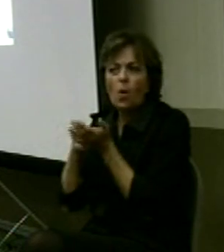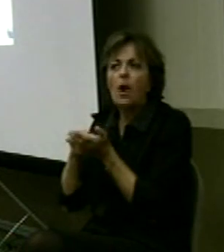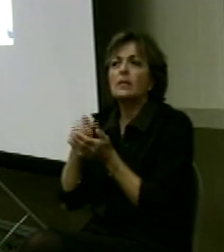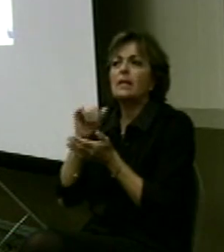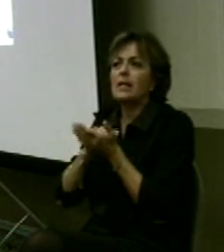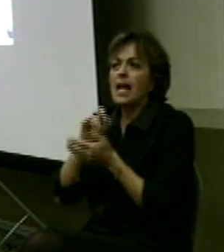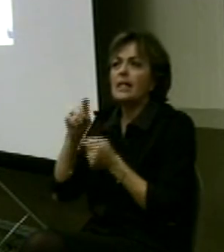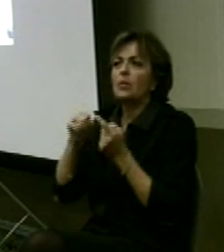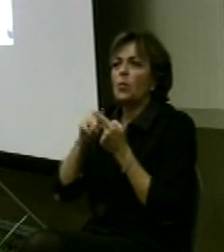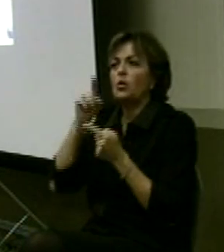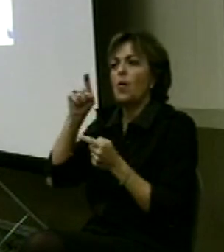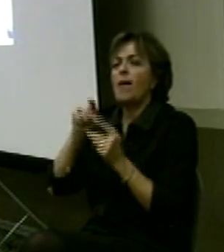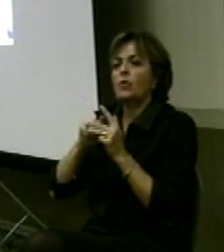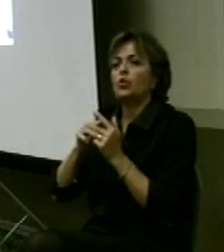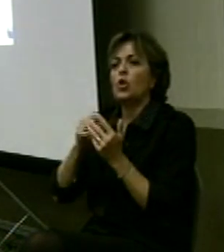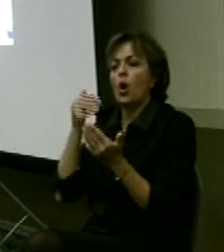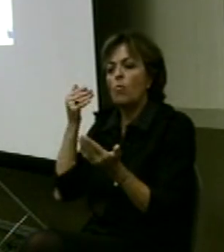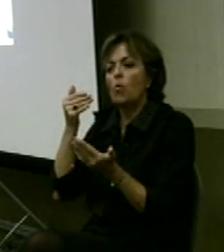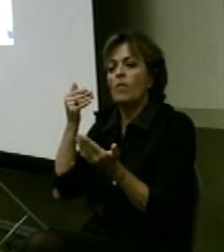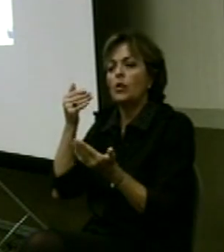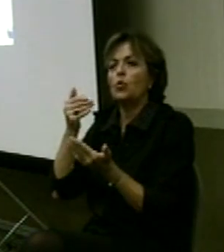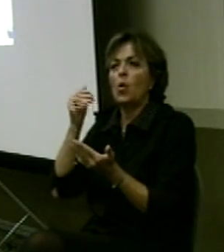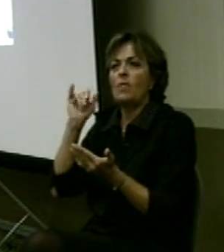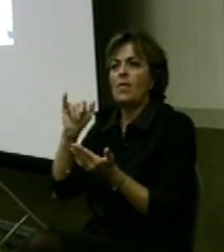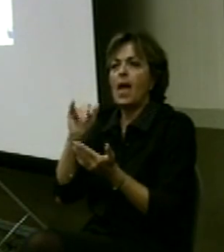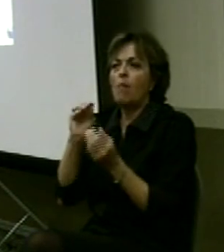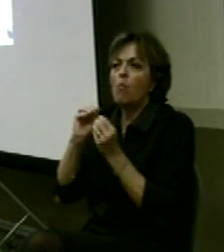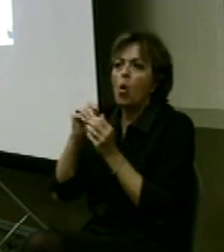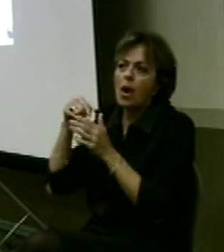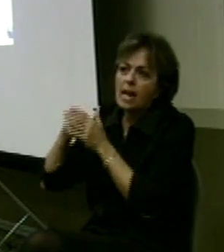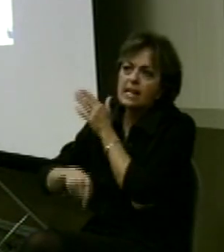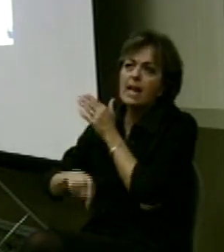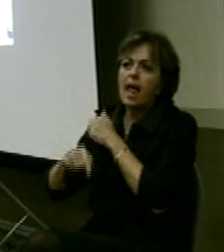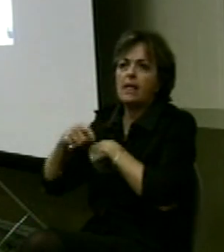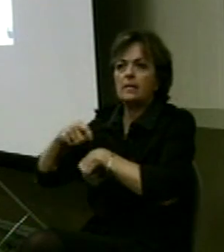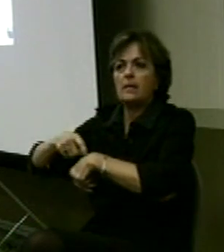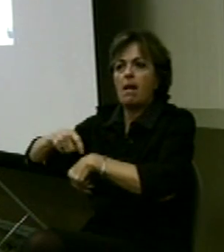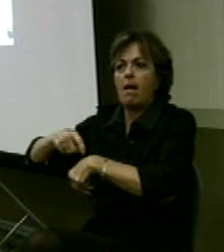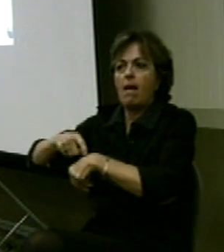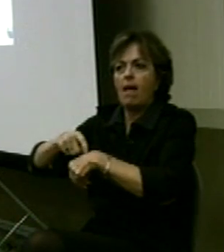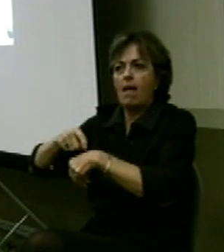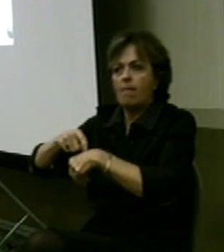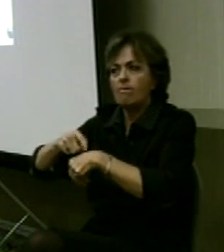calling for, that's when you have to start moving towards that more intense,